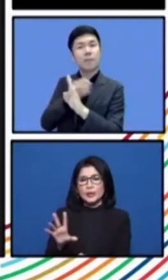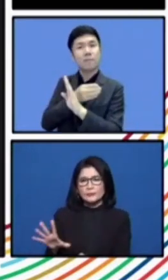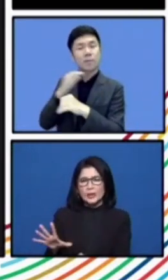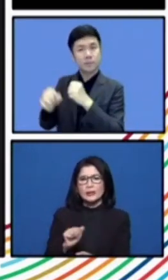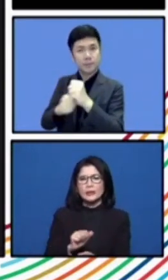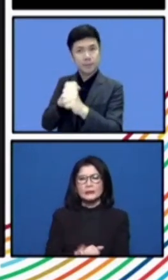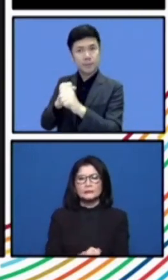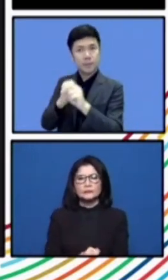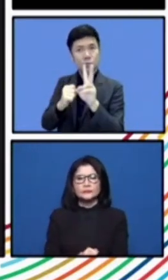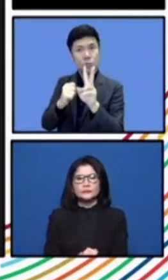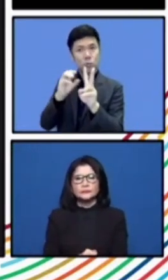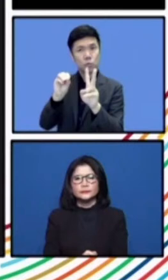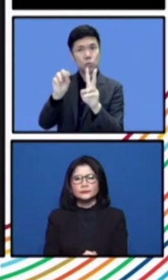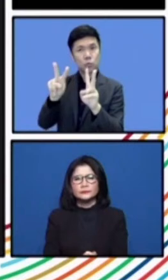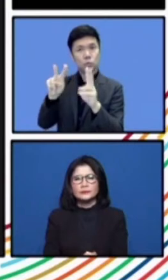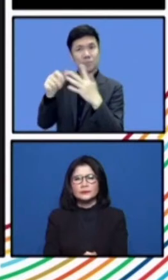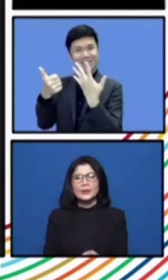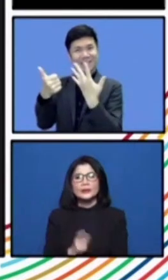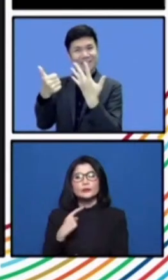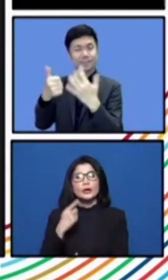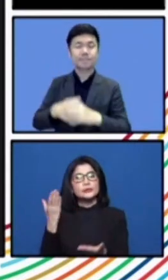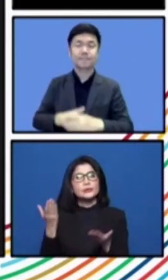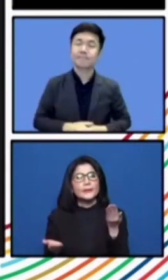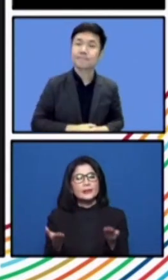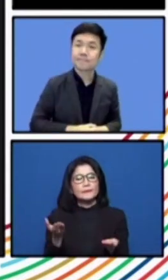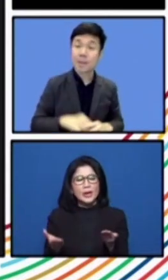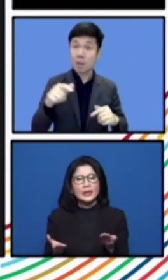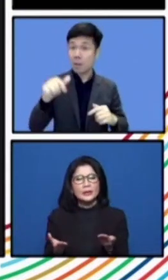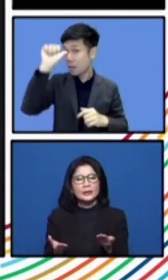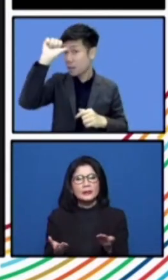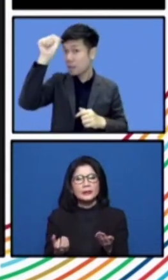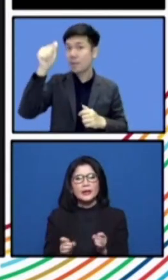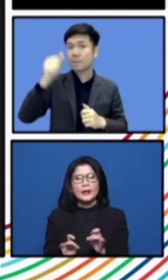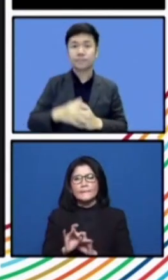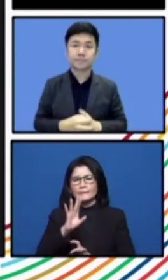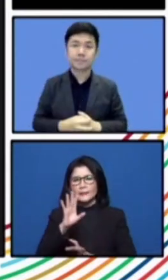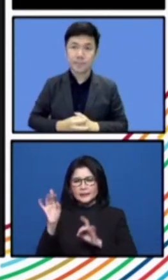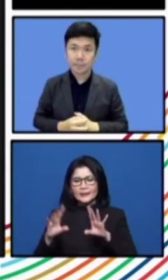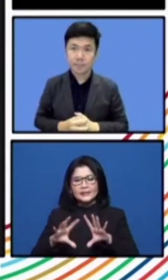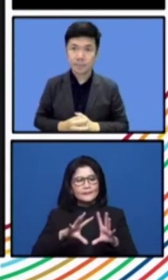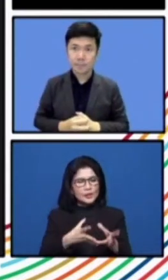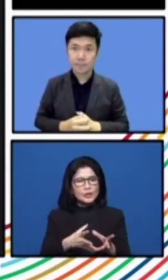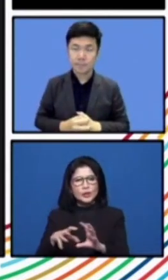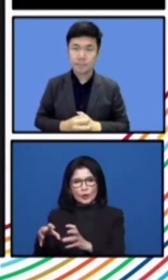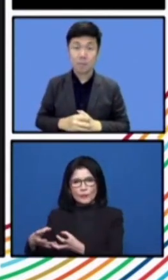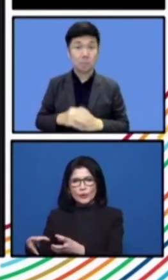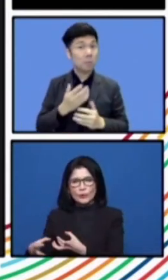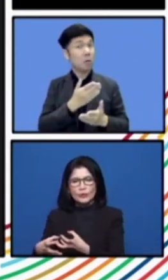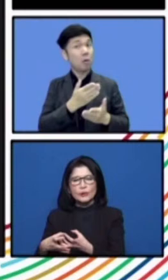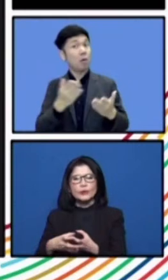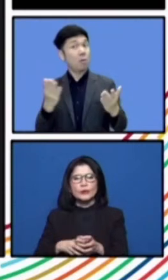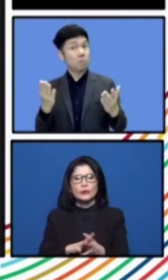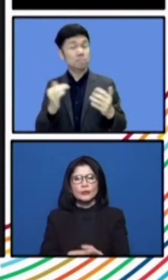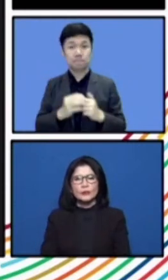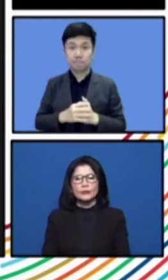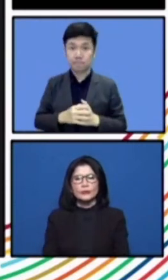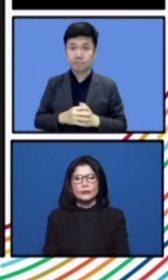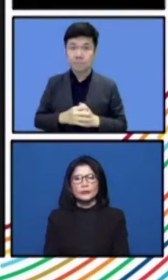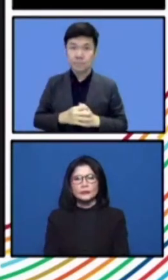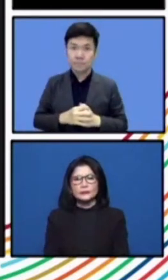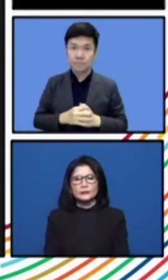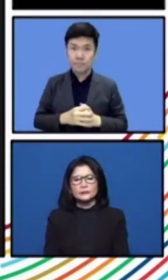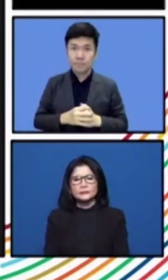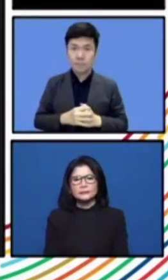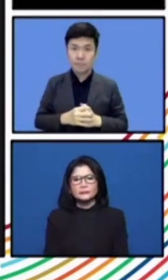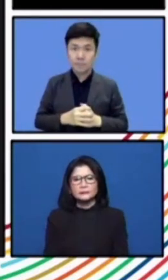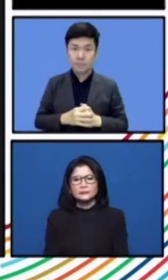consider constituting an Advisory Group or make or more groups in